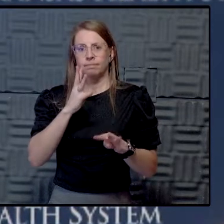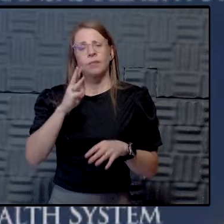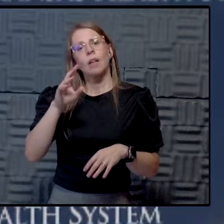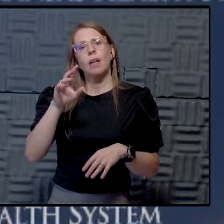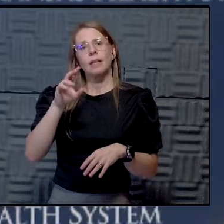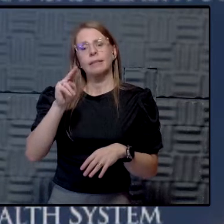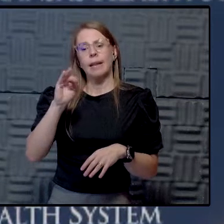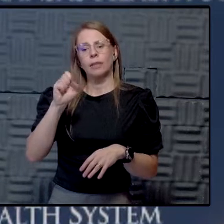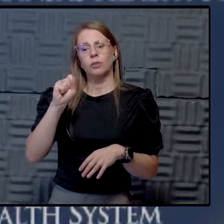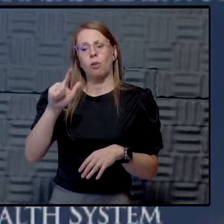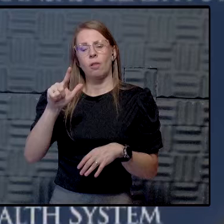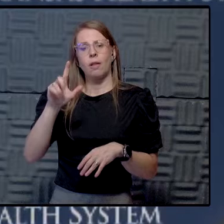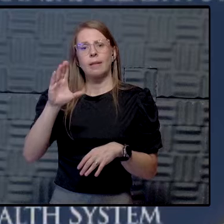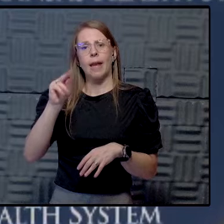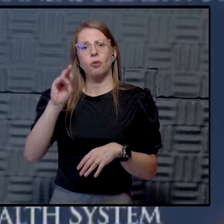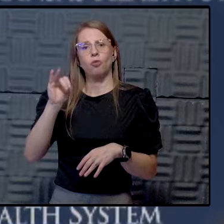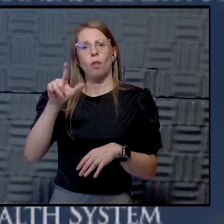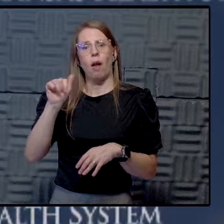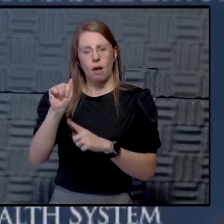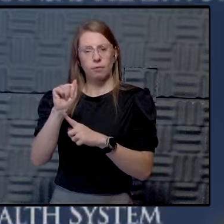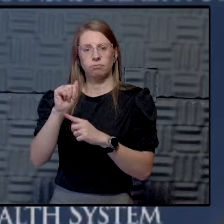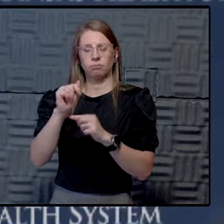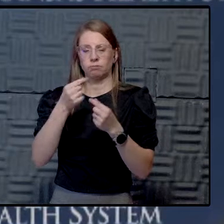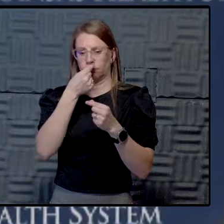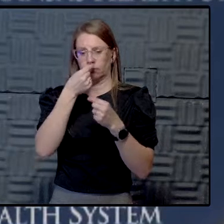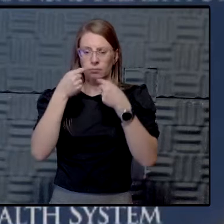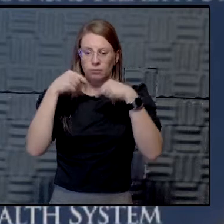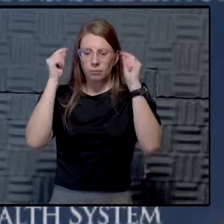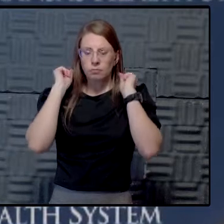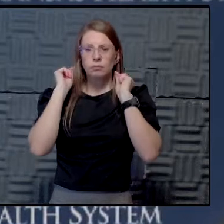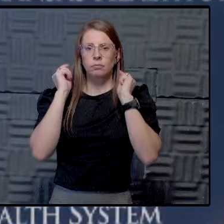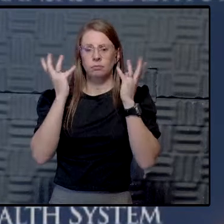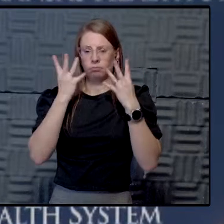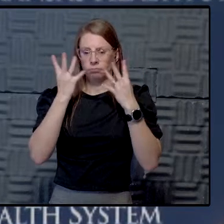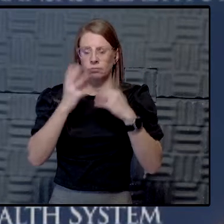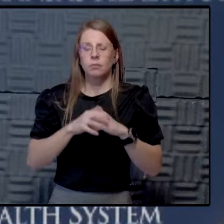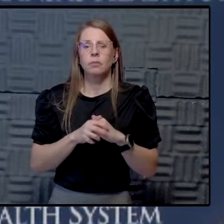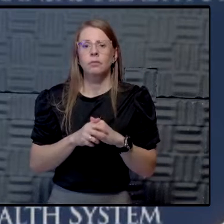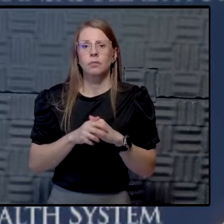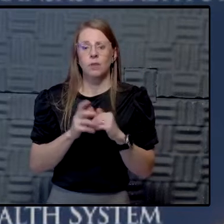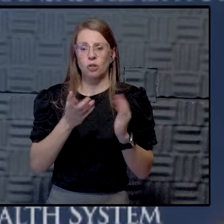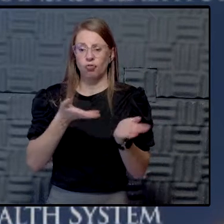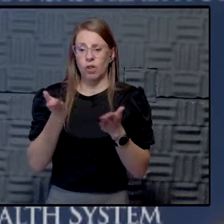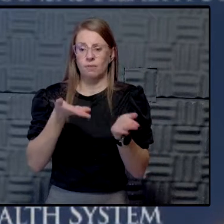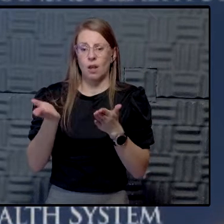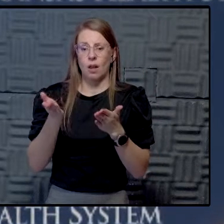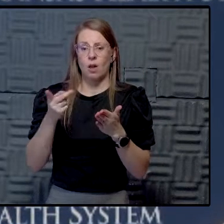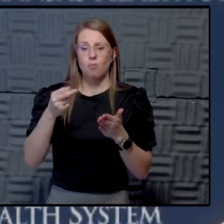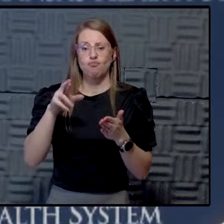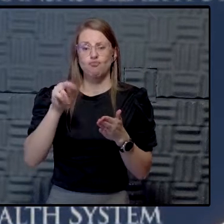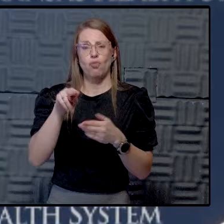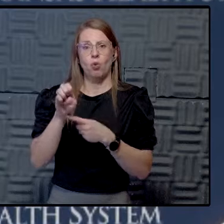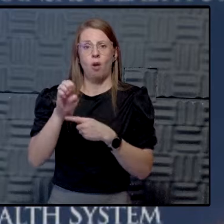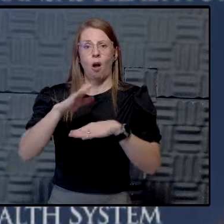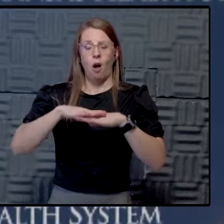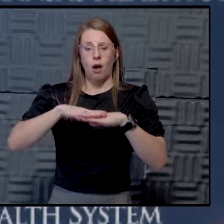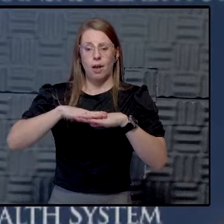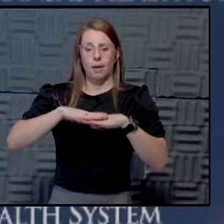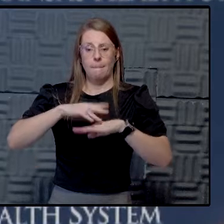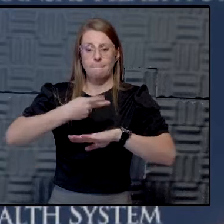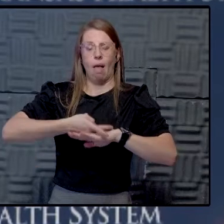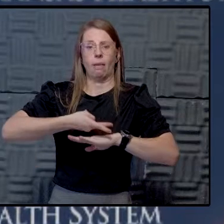do that in the ambulance very well. So transporting patients, we can't transport patients in a prone position on their bellies, you know,